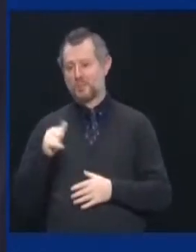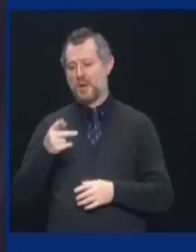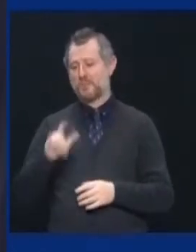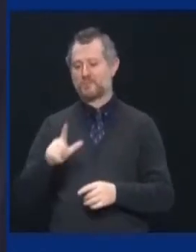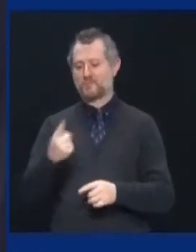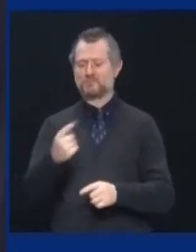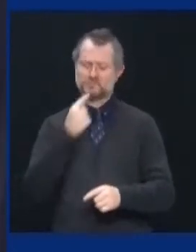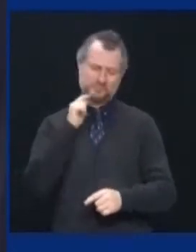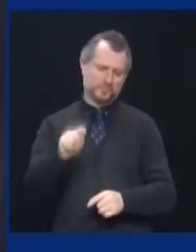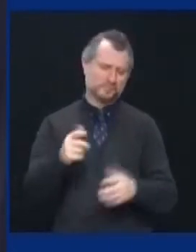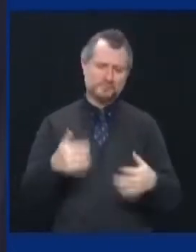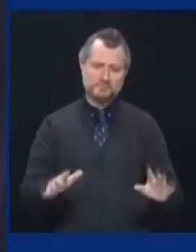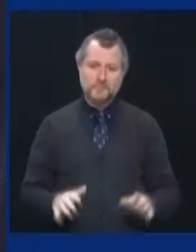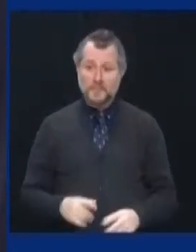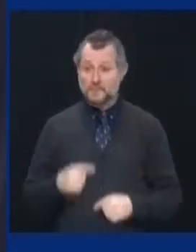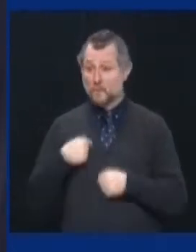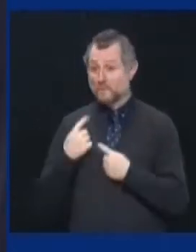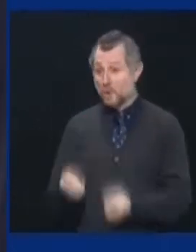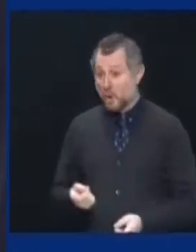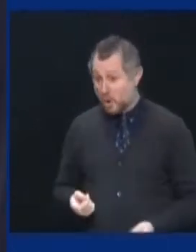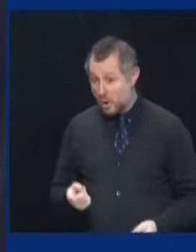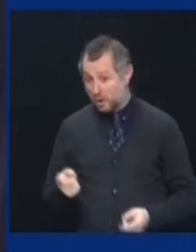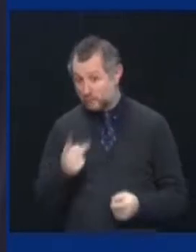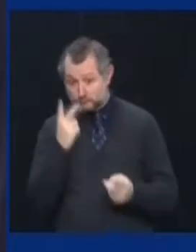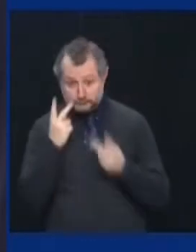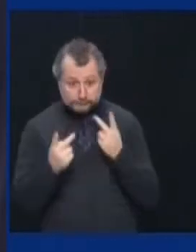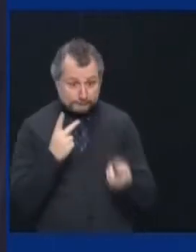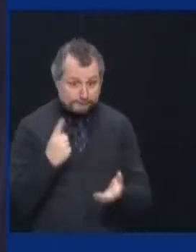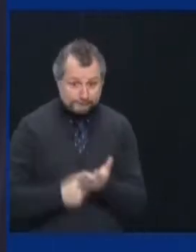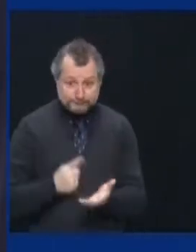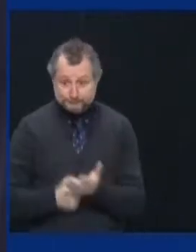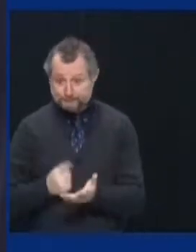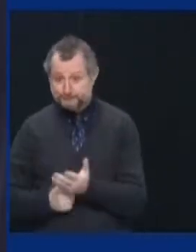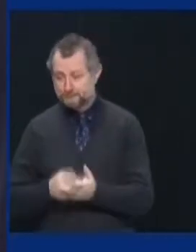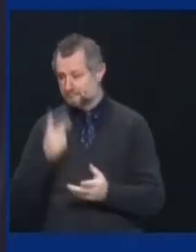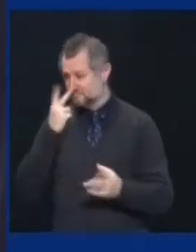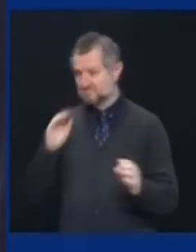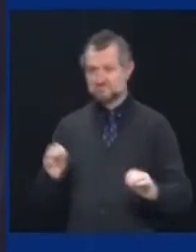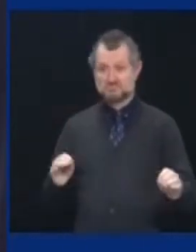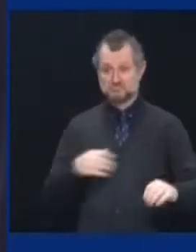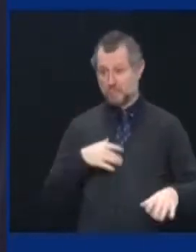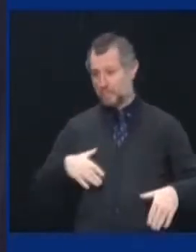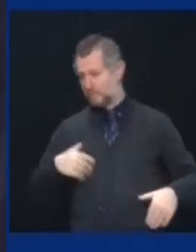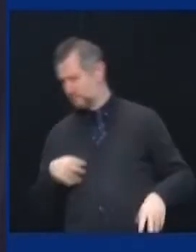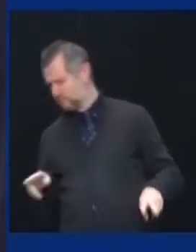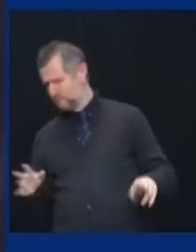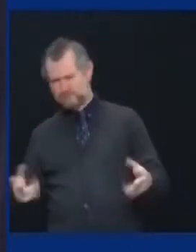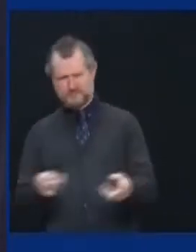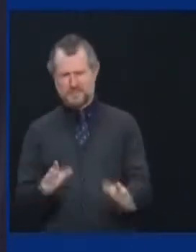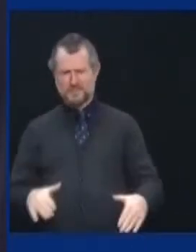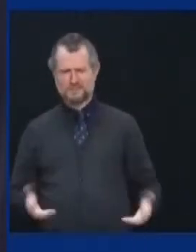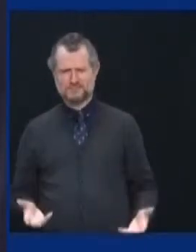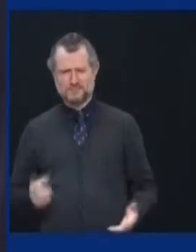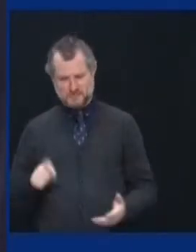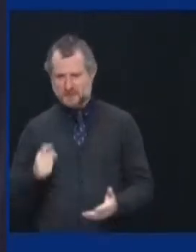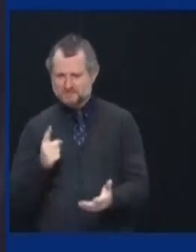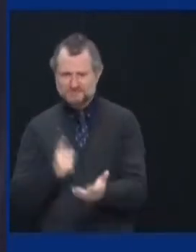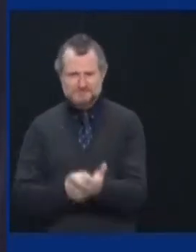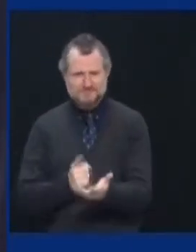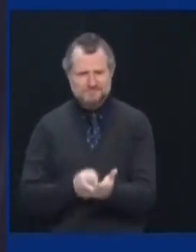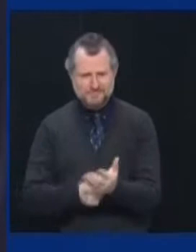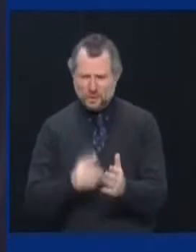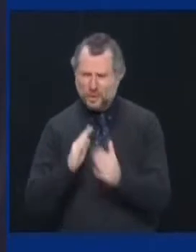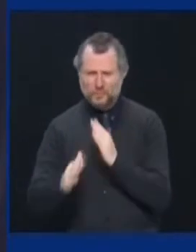even heard a discussion about it. And they have to have a conversation with the community. And that's going to be